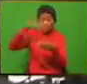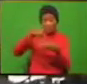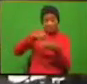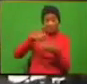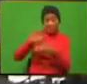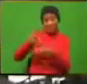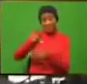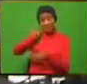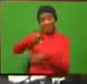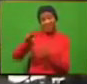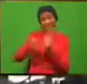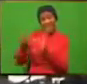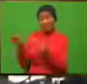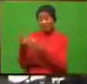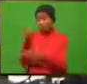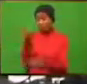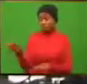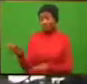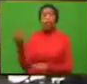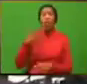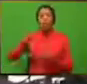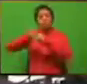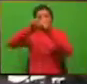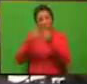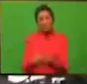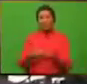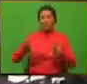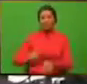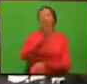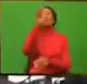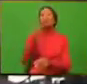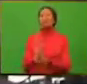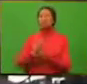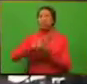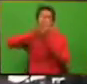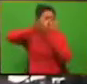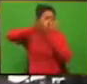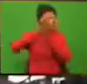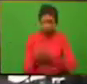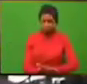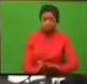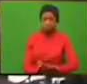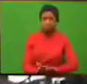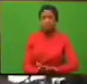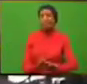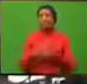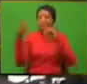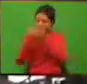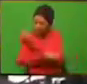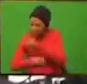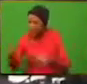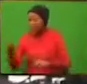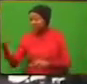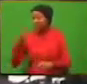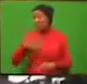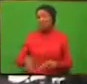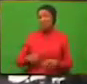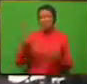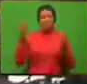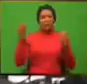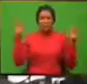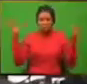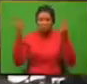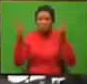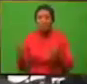opposite side of the GNU want to break South Africa beyond all repair through their looting, their populism,